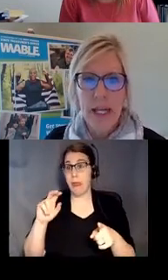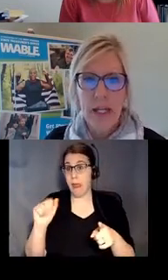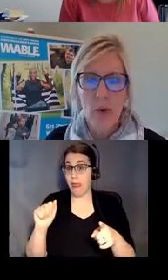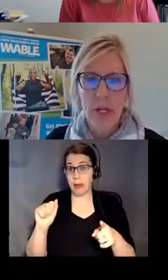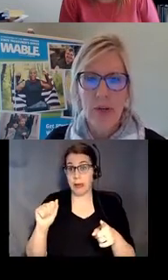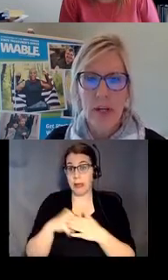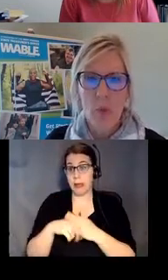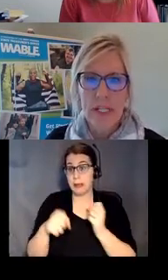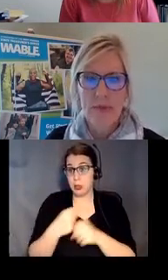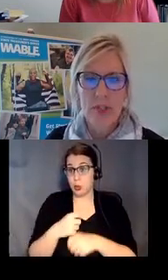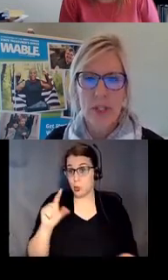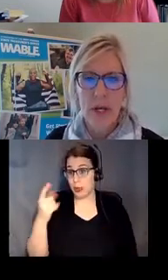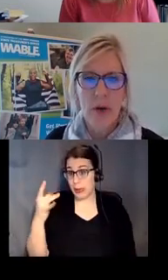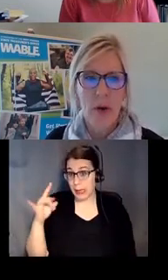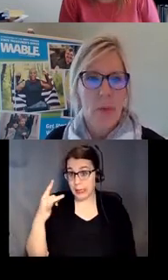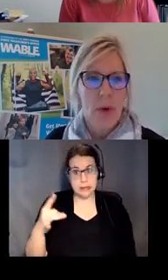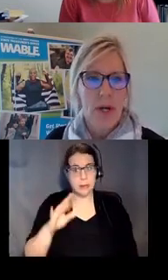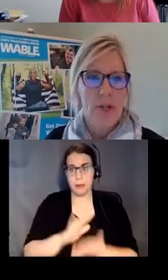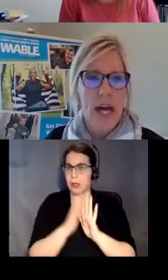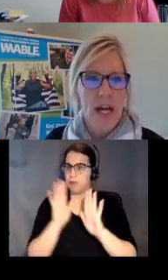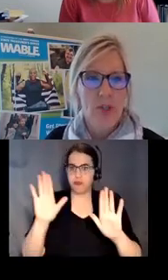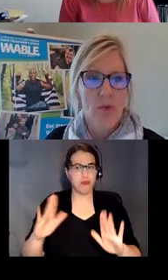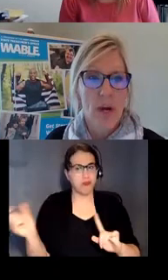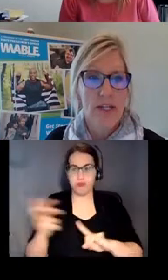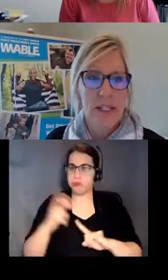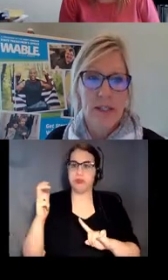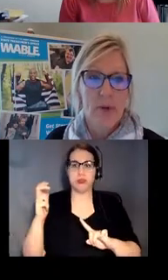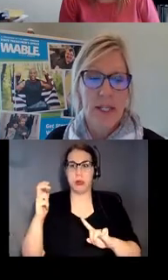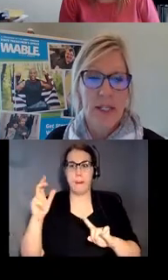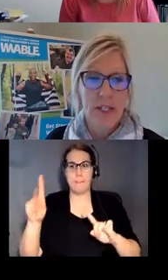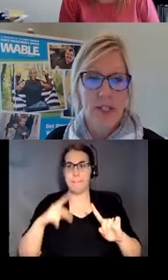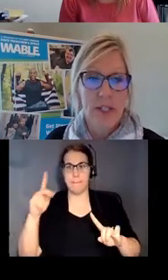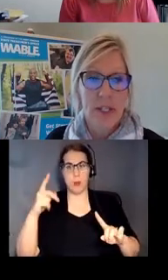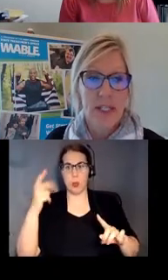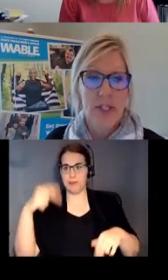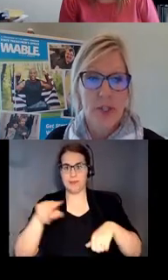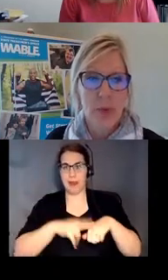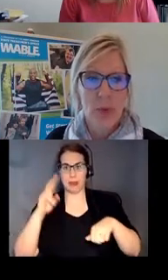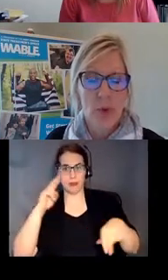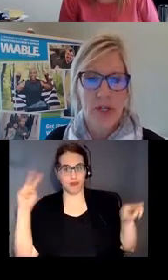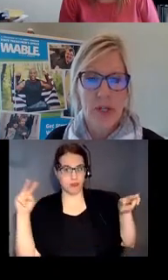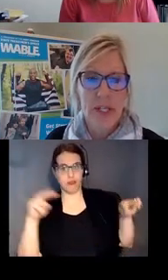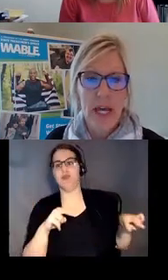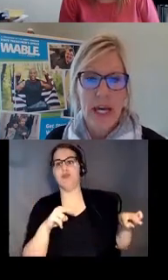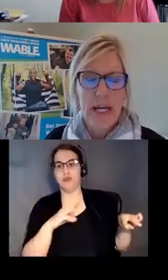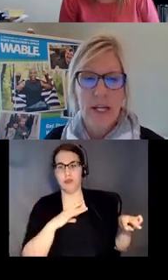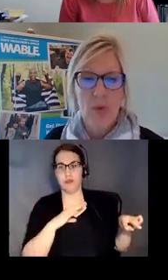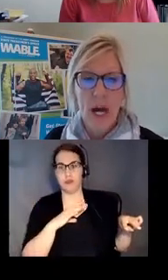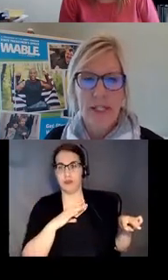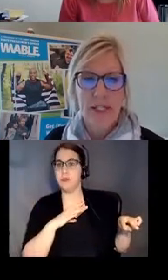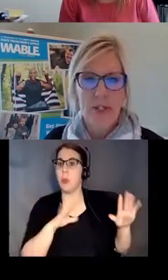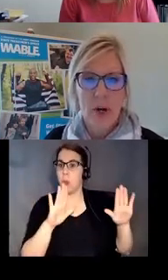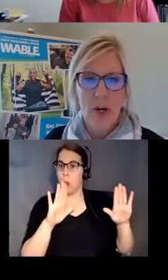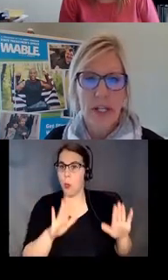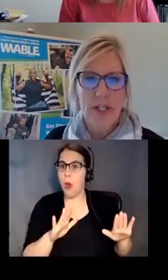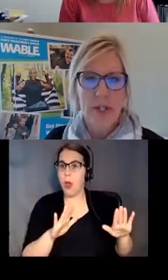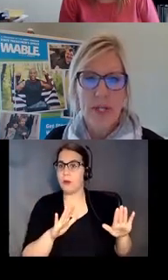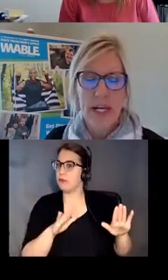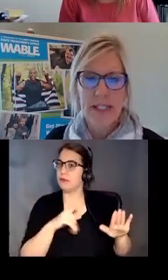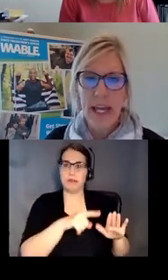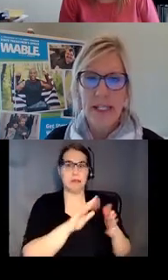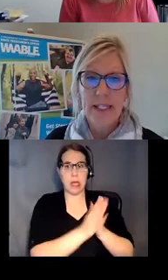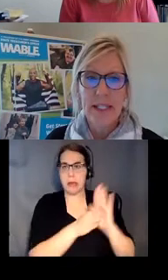estate planning lawyer in West Virginia brought her national recognition in Super Lawyers as a rising star